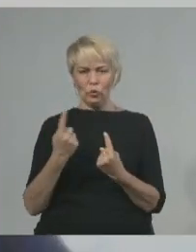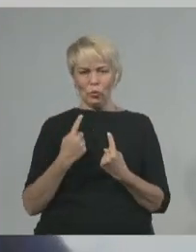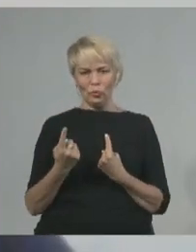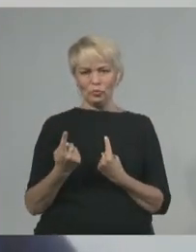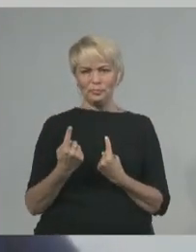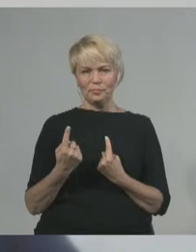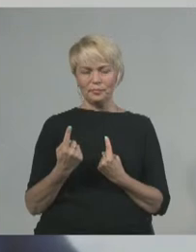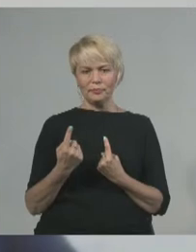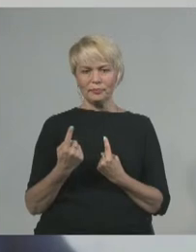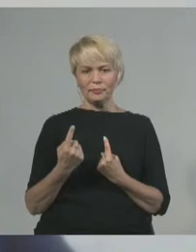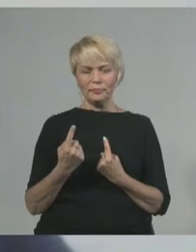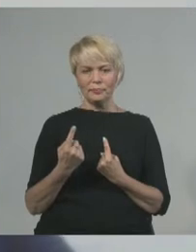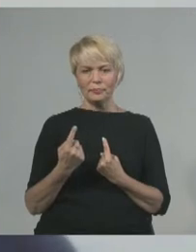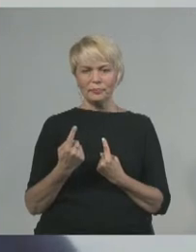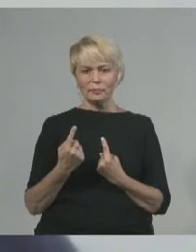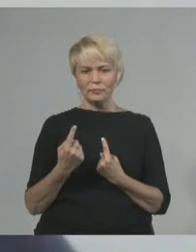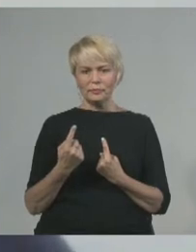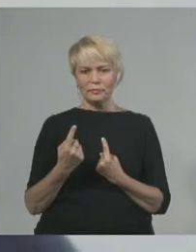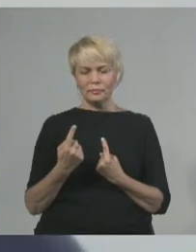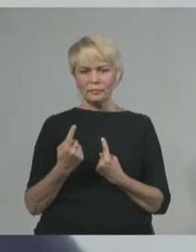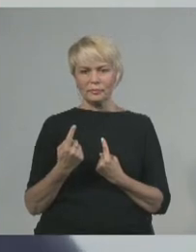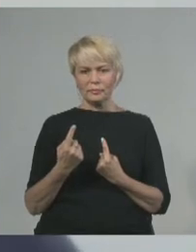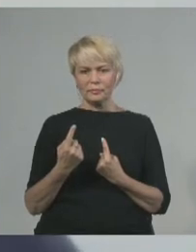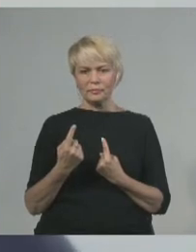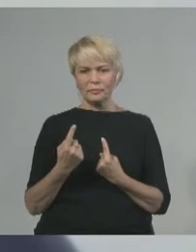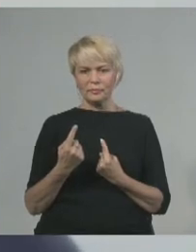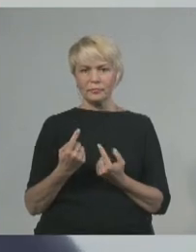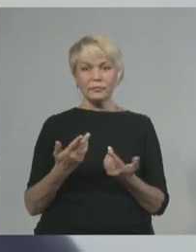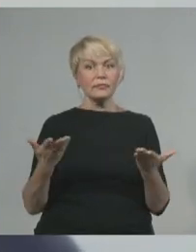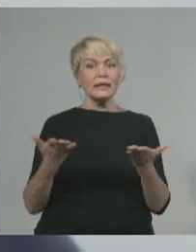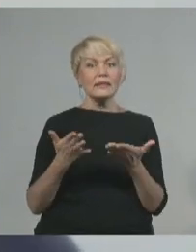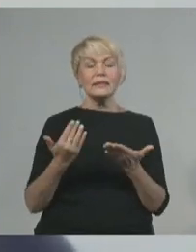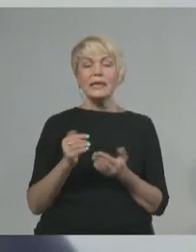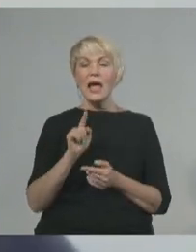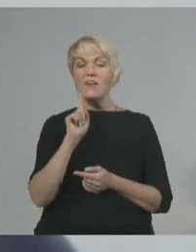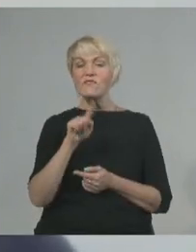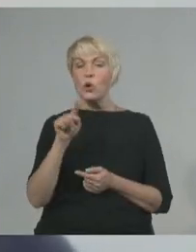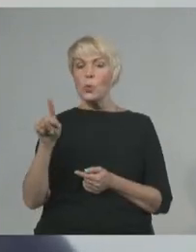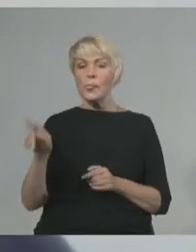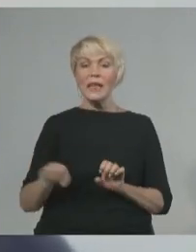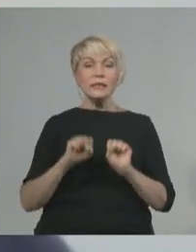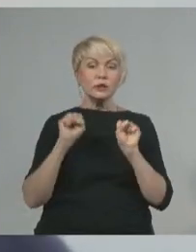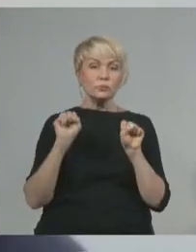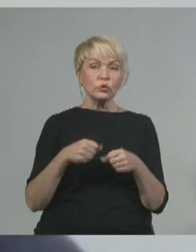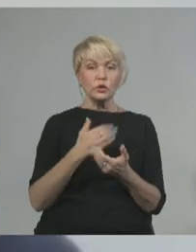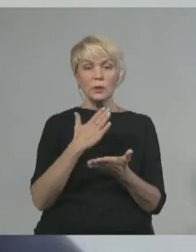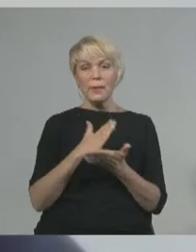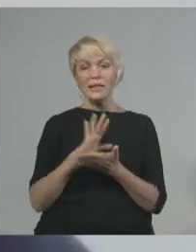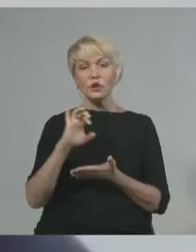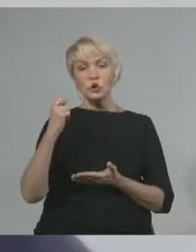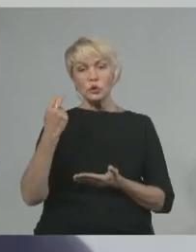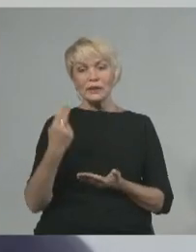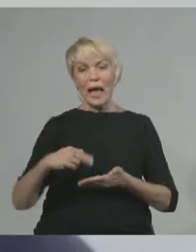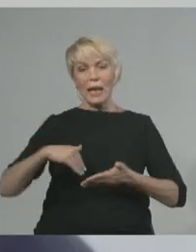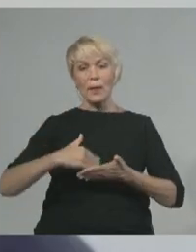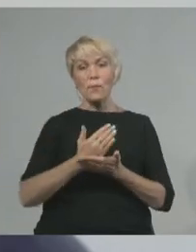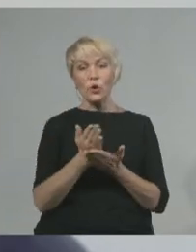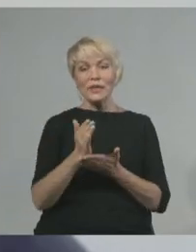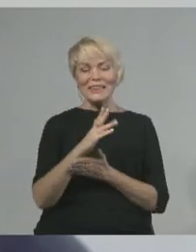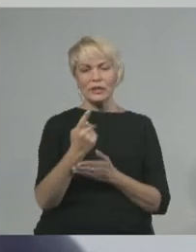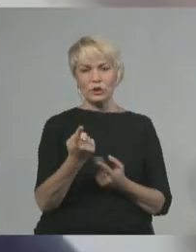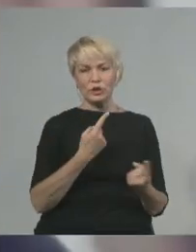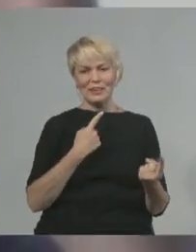better in more change in terms of political and social dialogue thank you